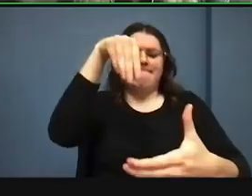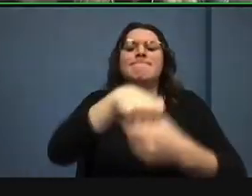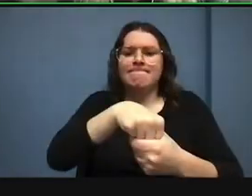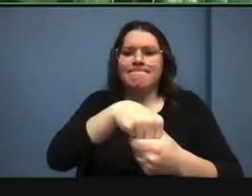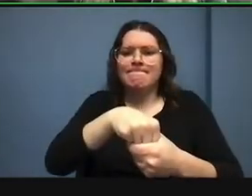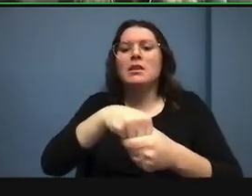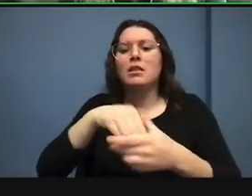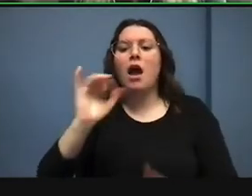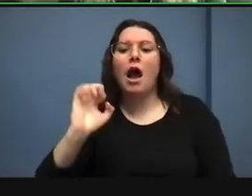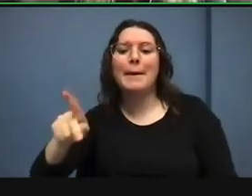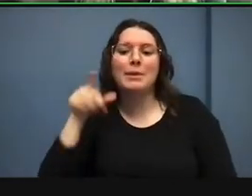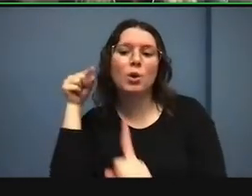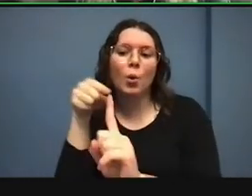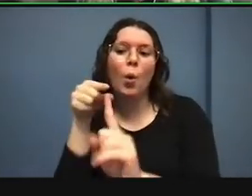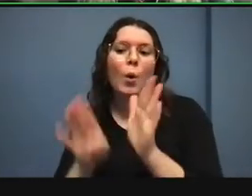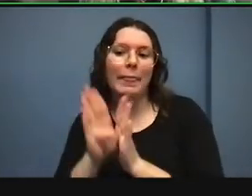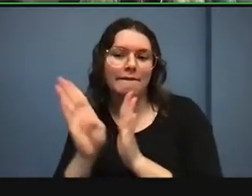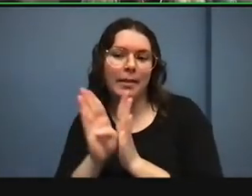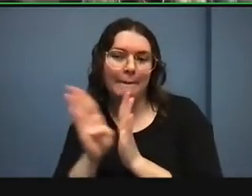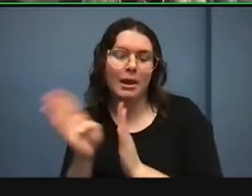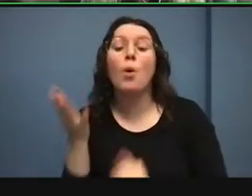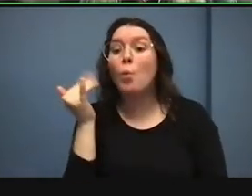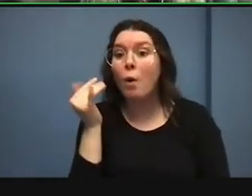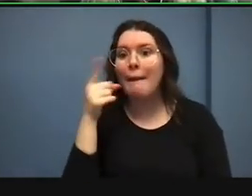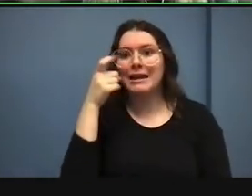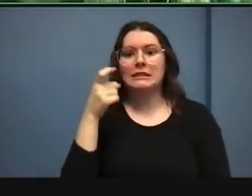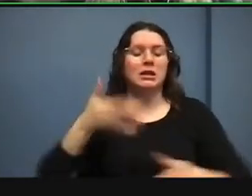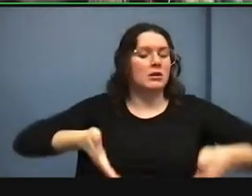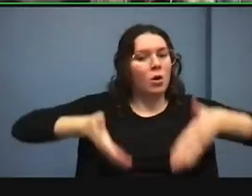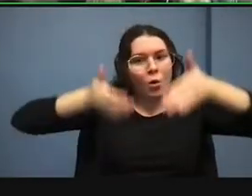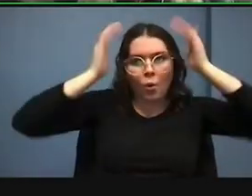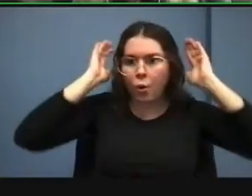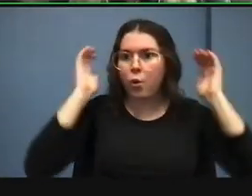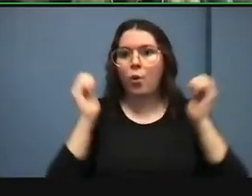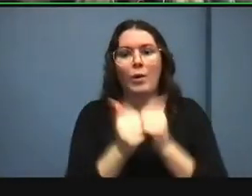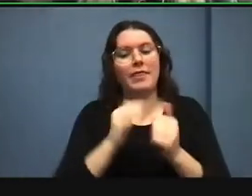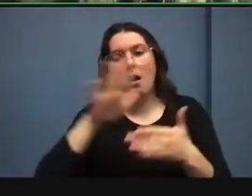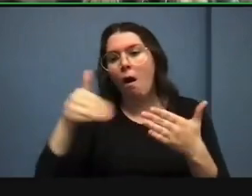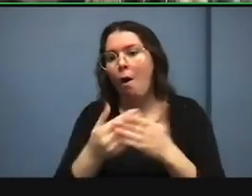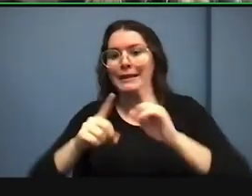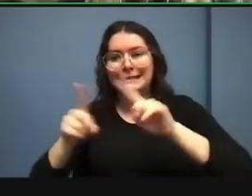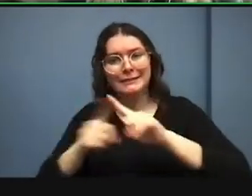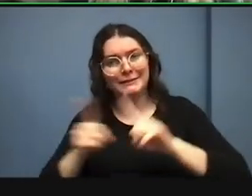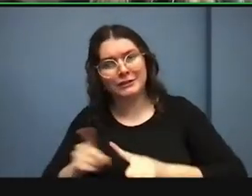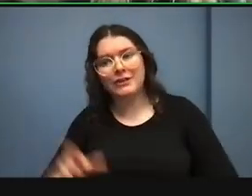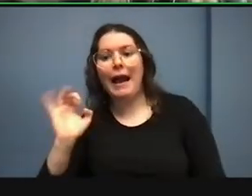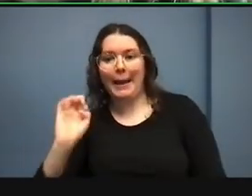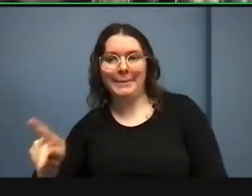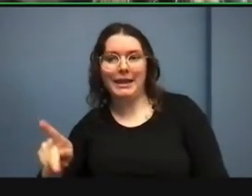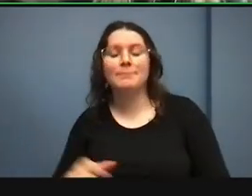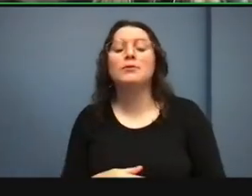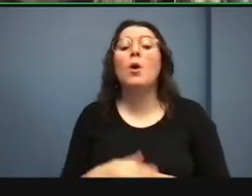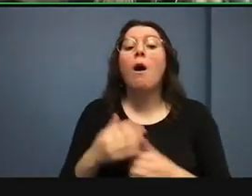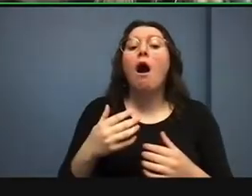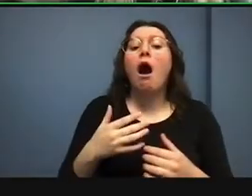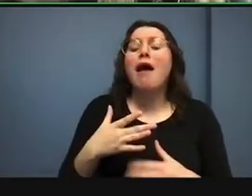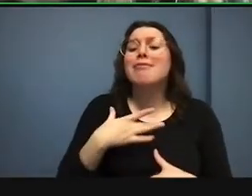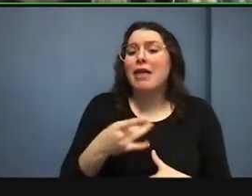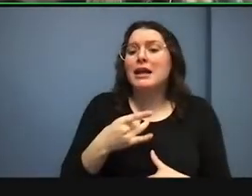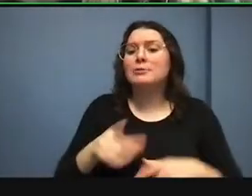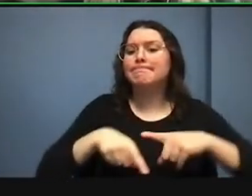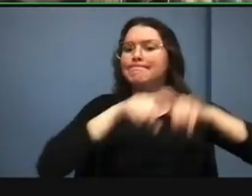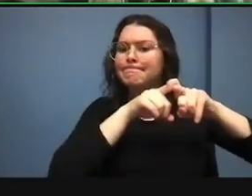into IEP goal development because they are overwhelmed with caseloads. So I like to pause and ask